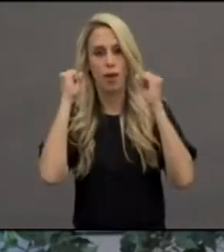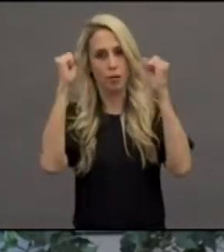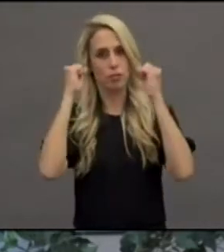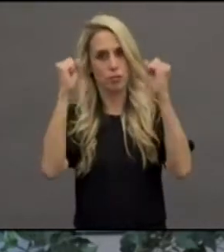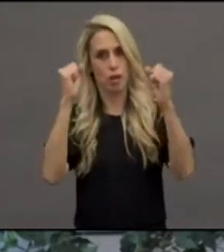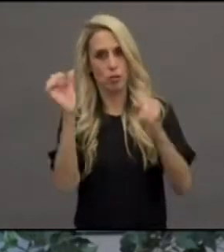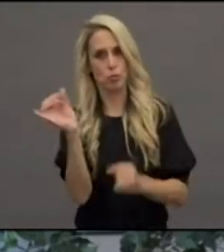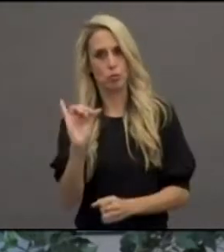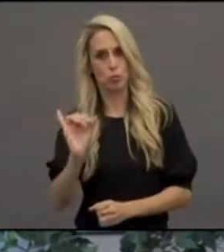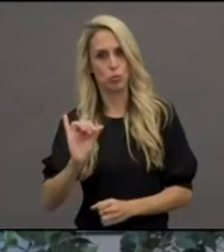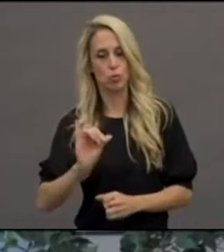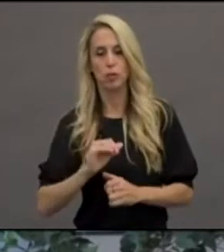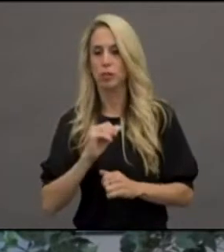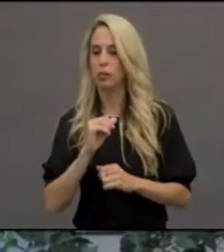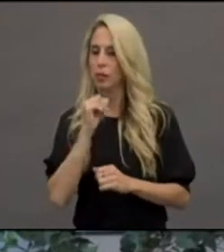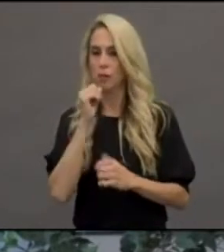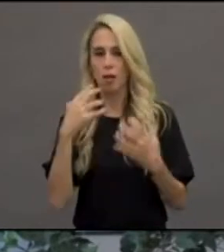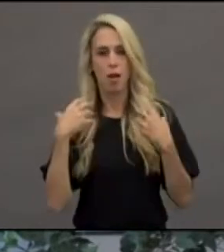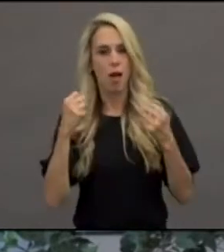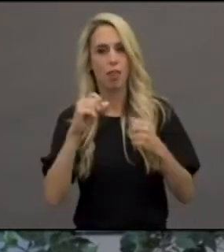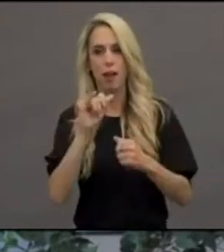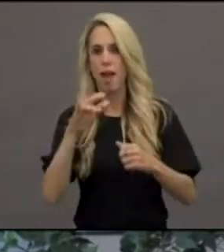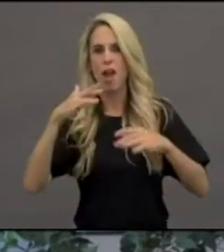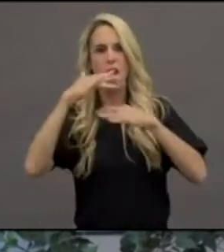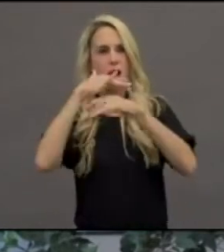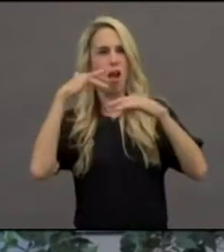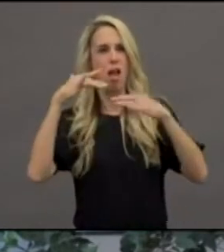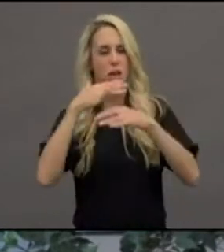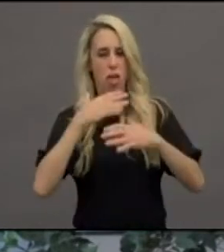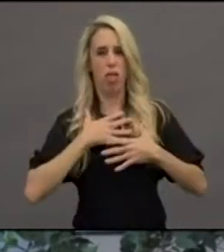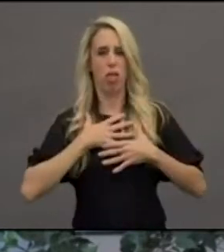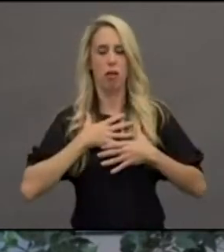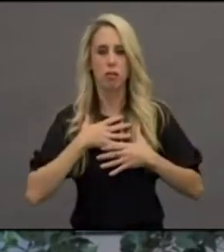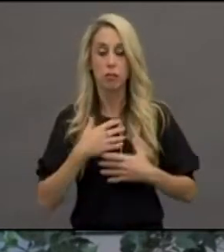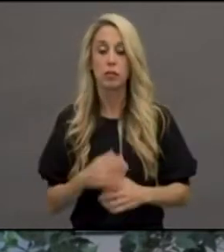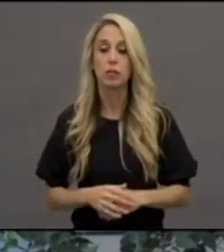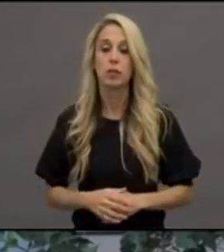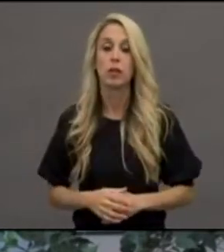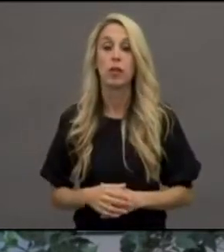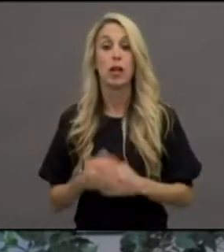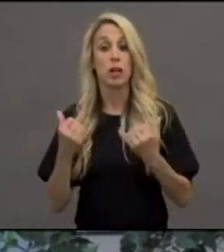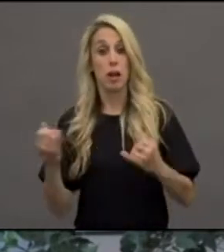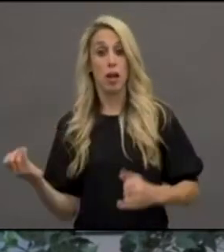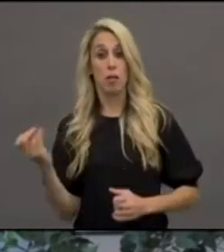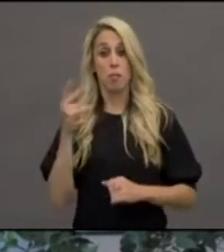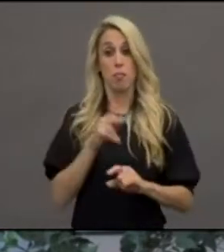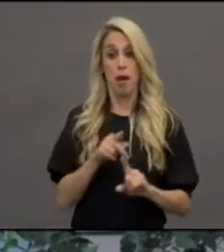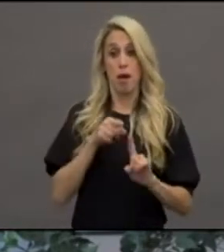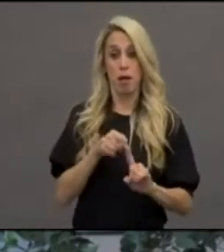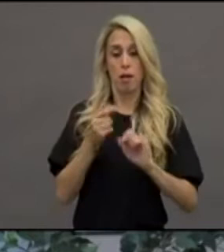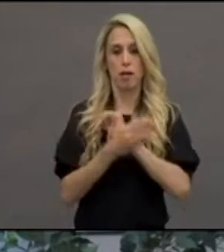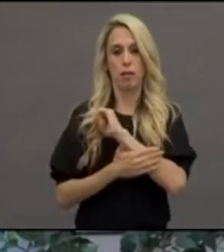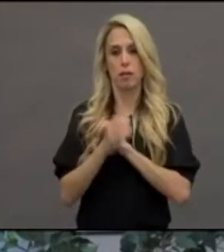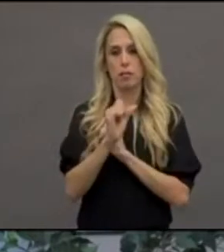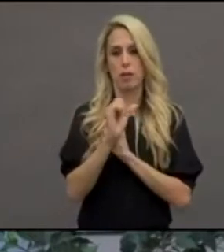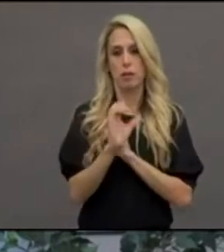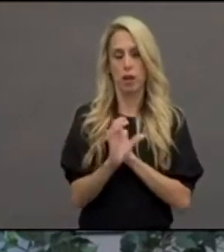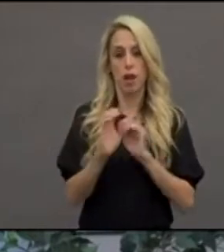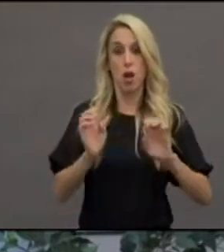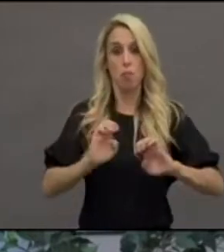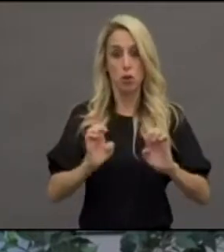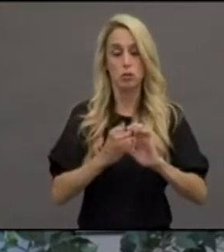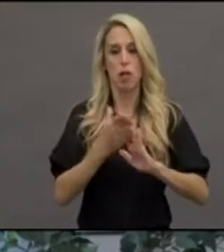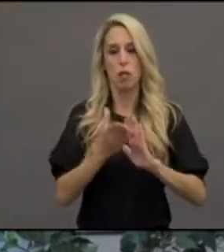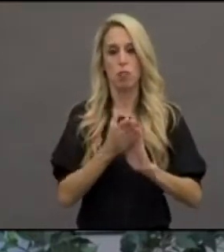exercise as well. Very unhealthy air quality today. I want to go back to the County of Santa Clara's